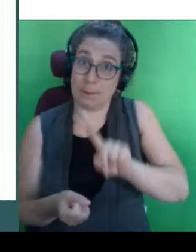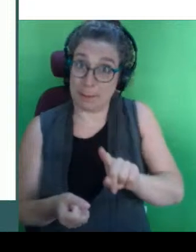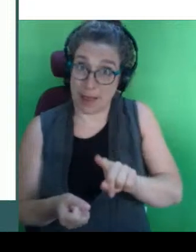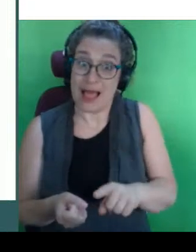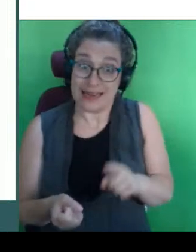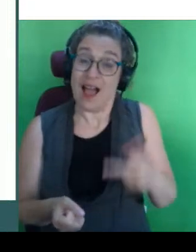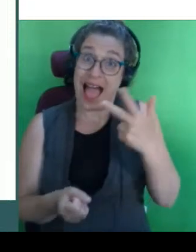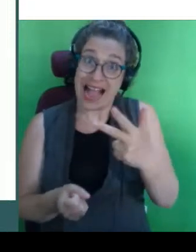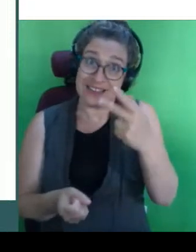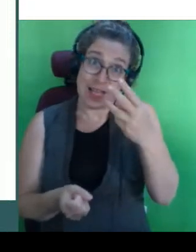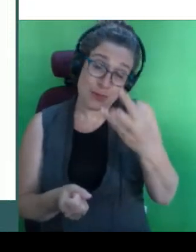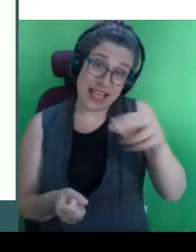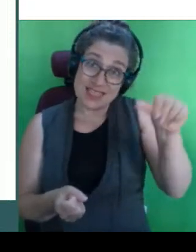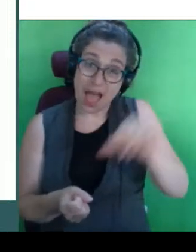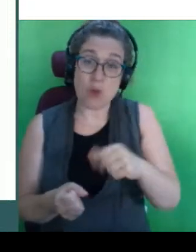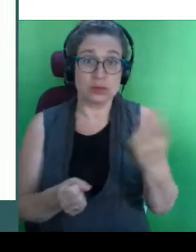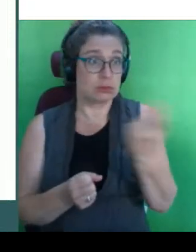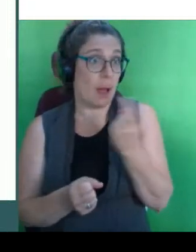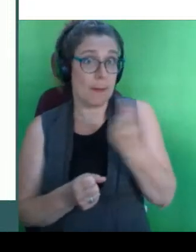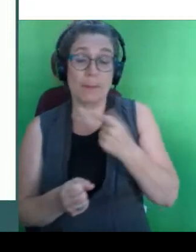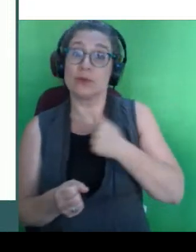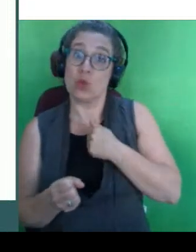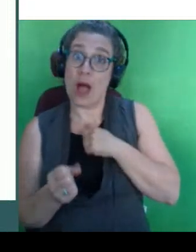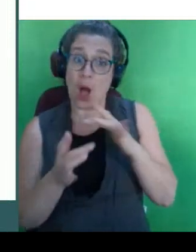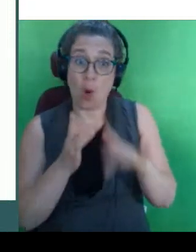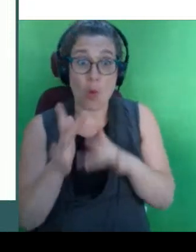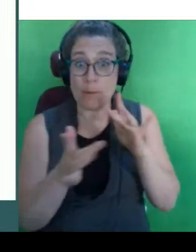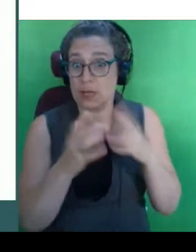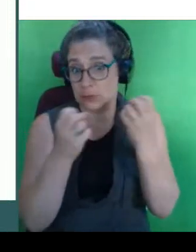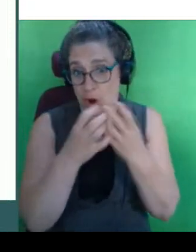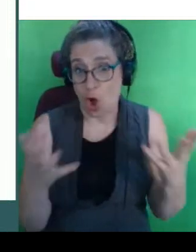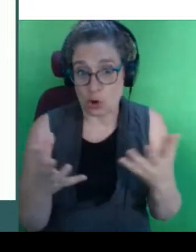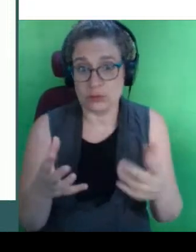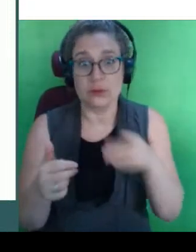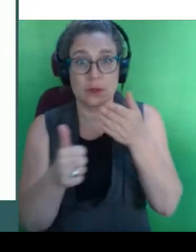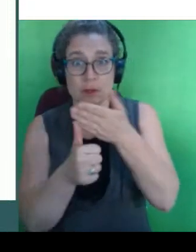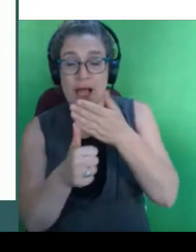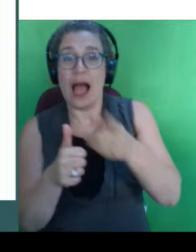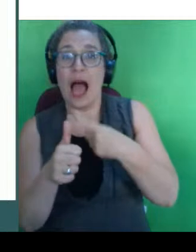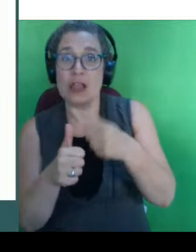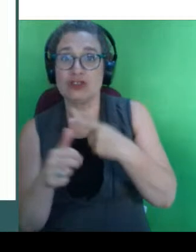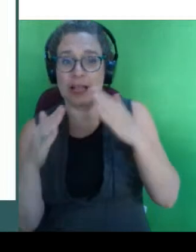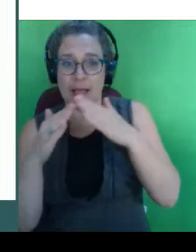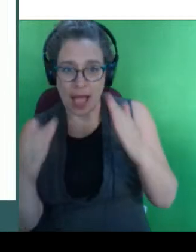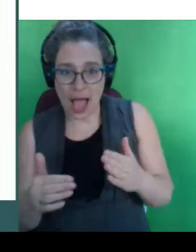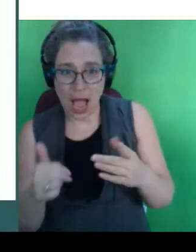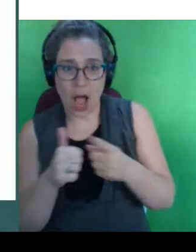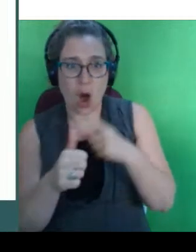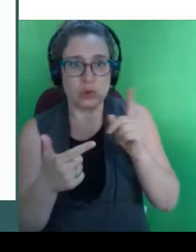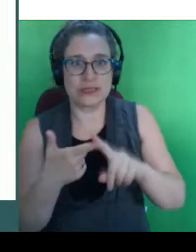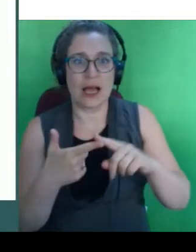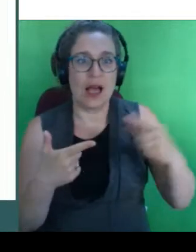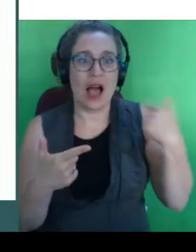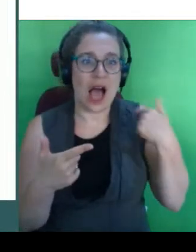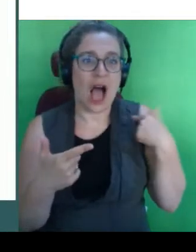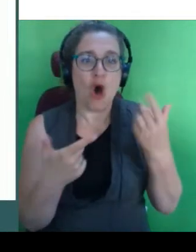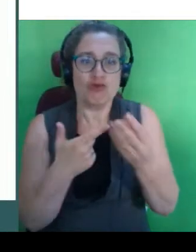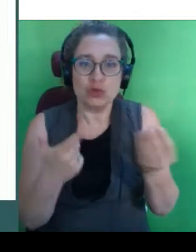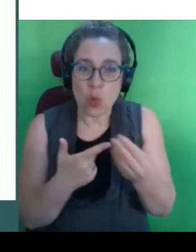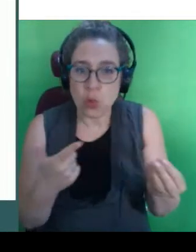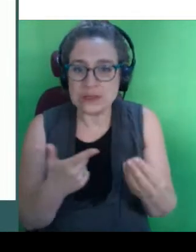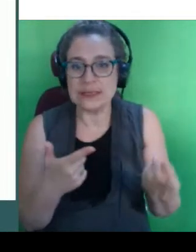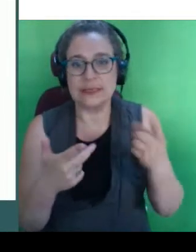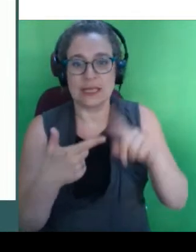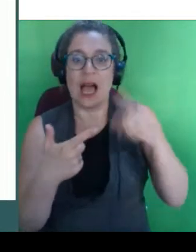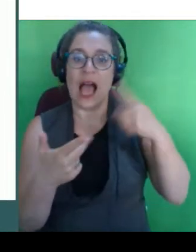website every month. This includes the Allergy House, Winning Resources, and our online interactive Allergy House has